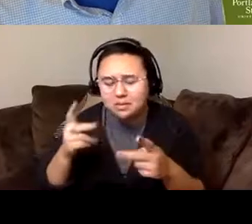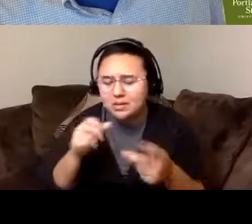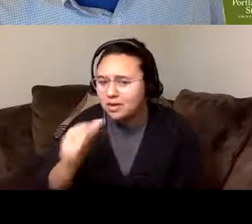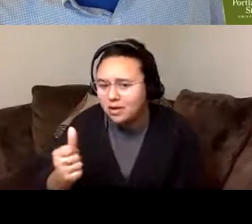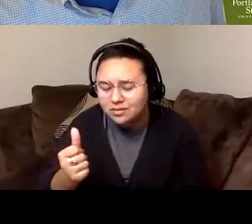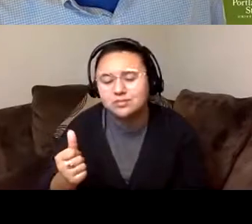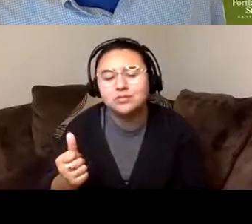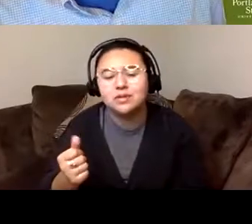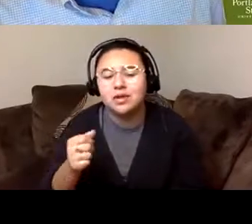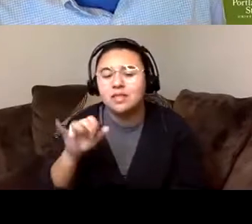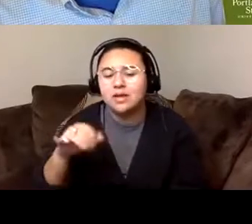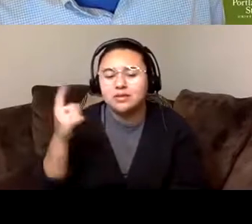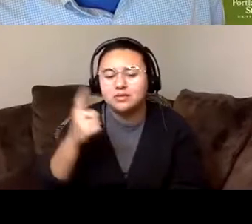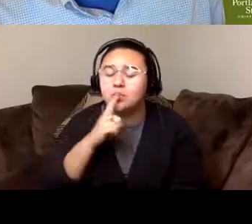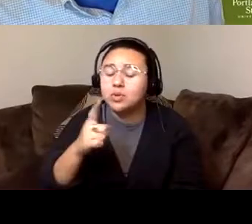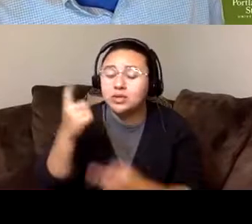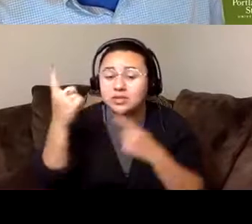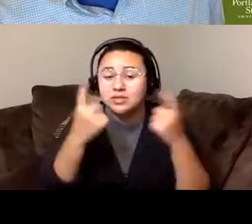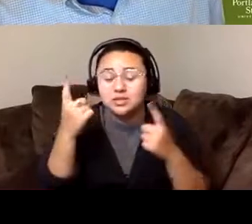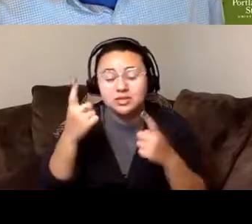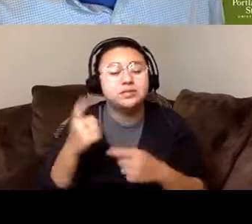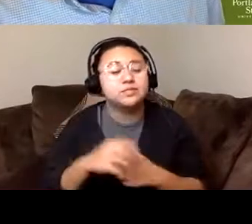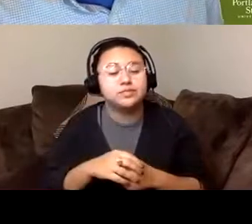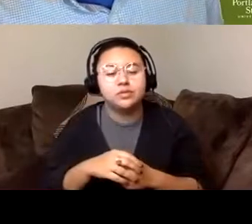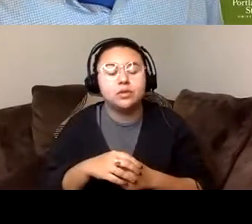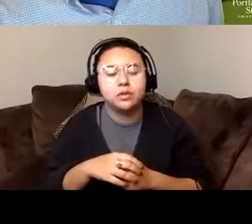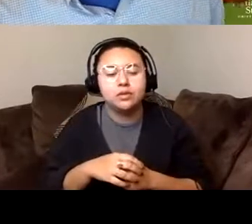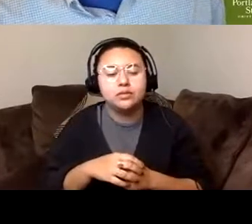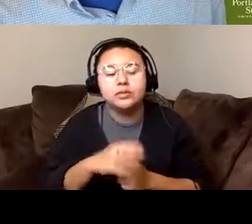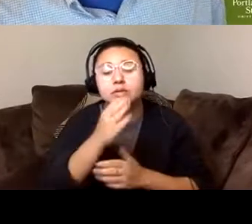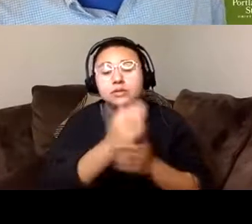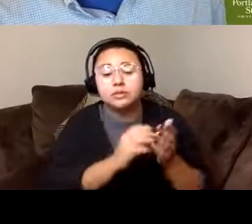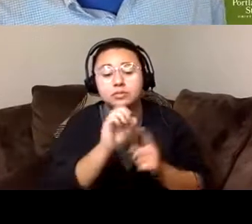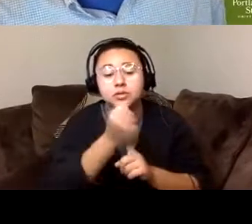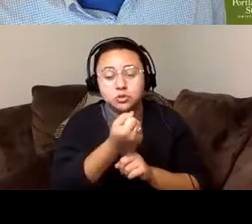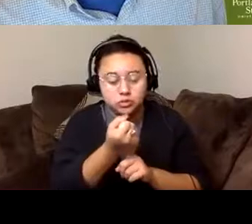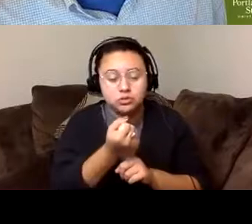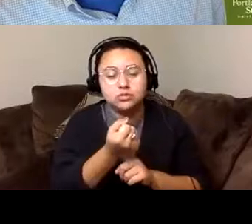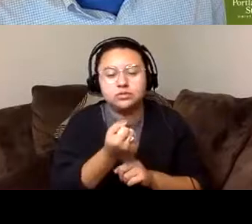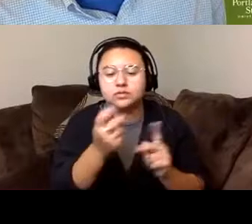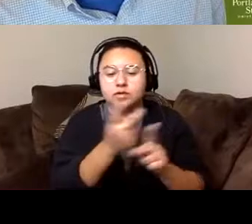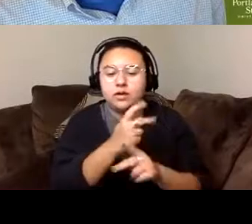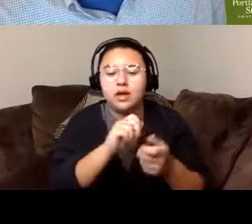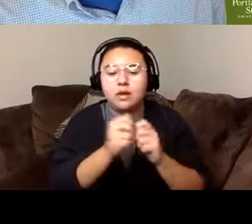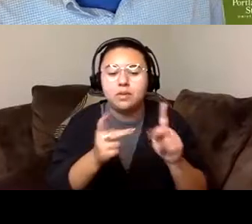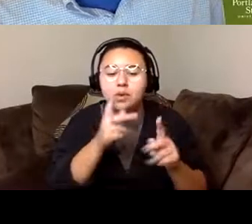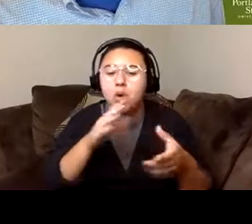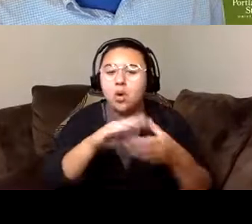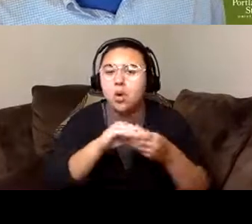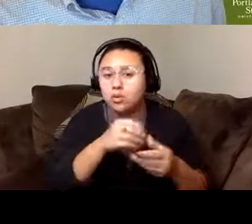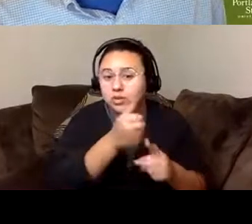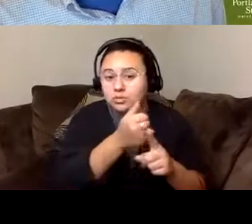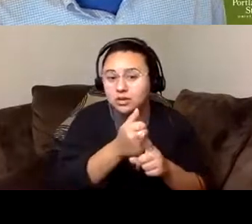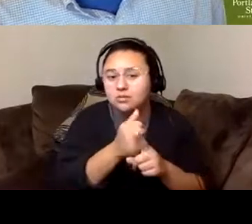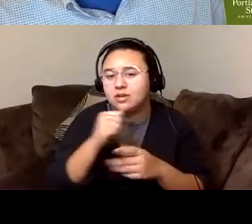that's something to really consider. And if we're gonna, you know, also in some cases, maybe figuring out ways for folks to own devices themselves rather